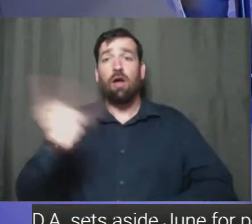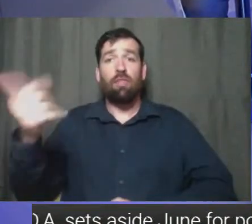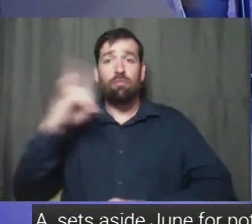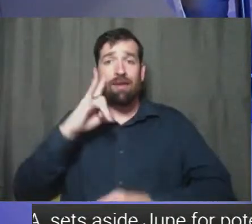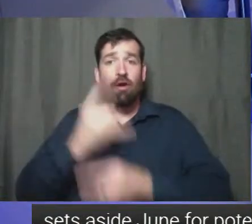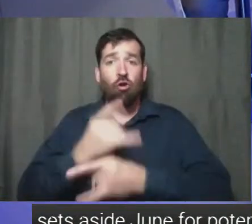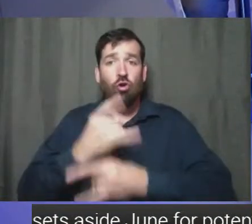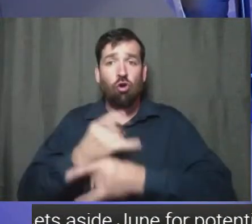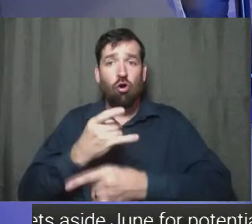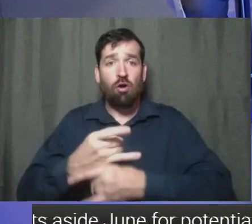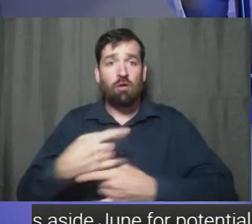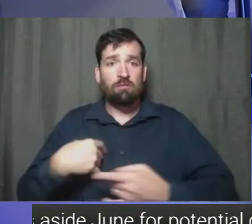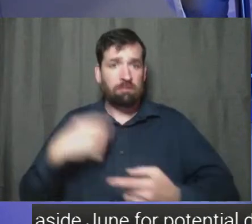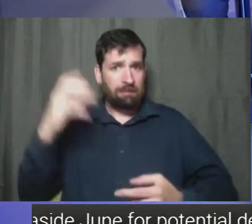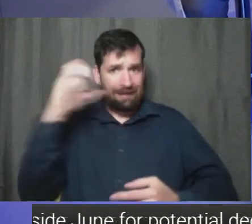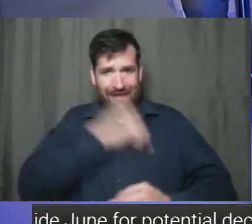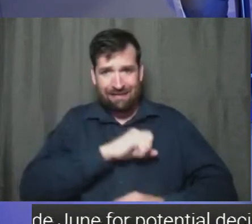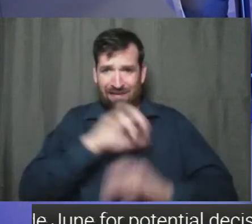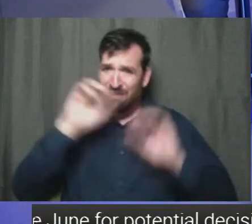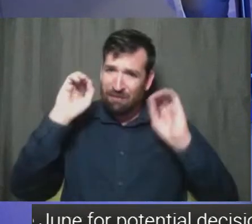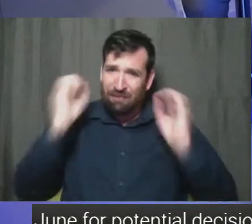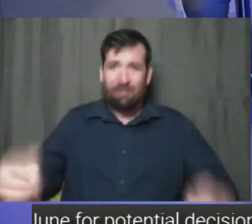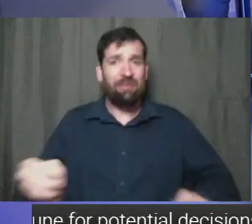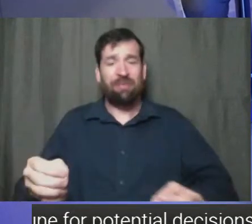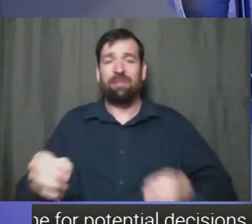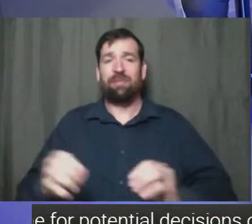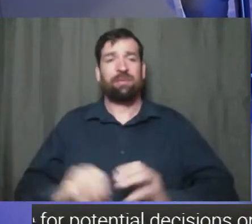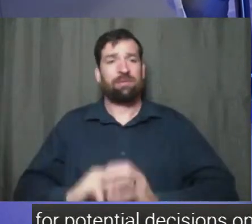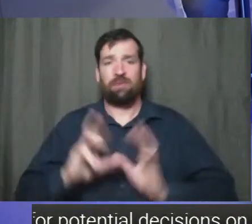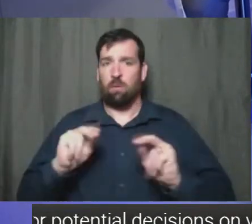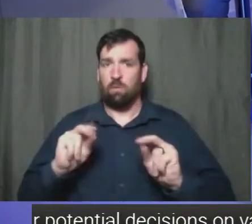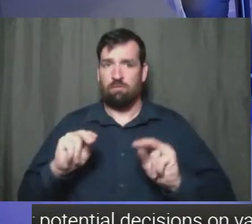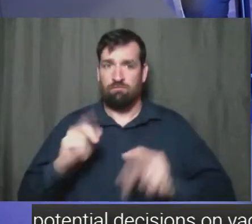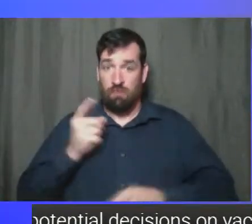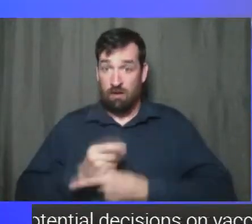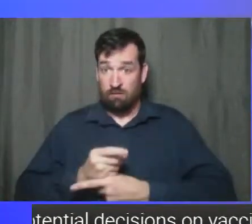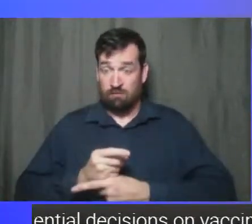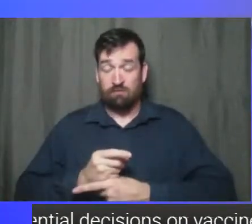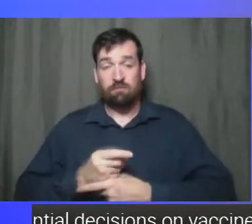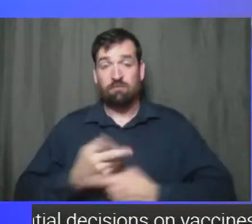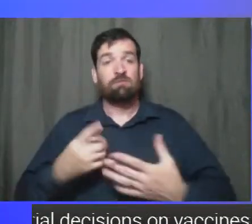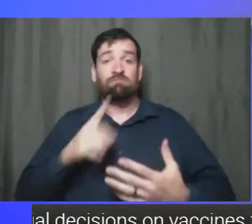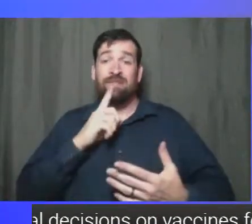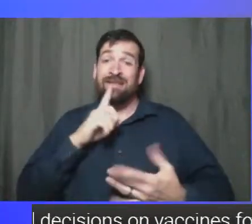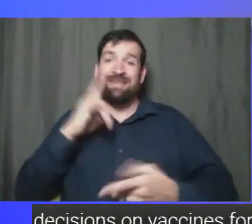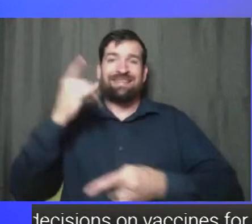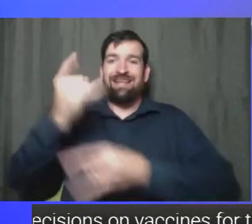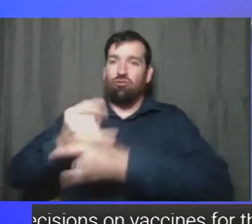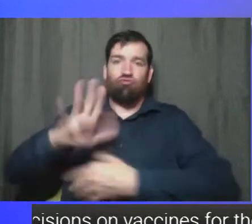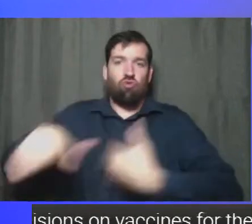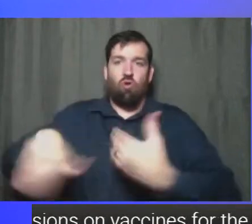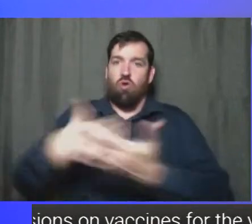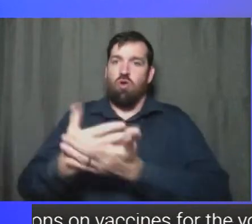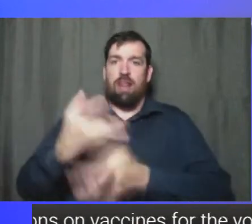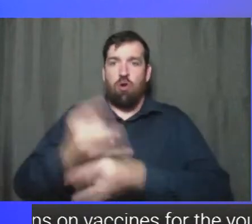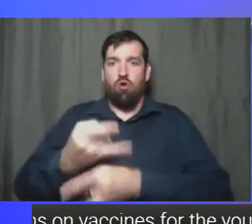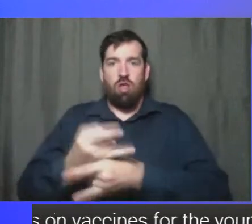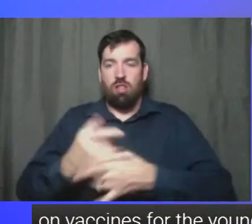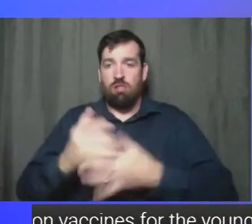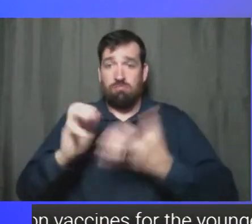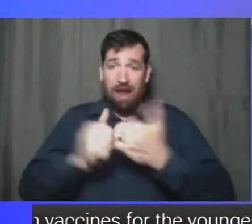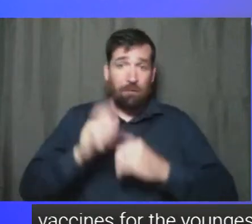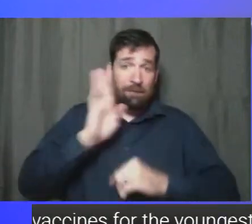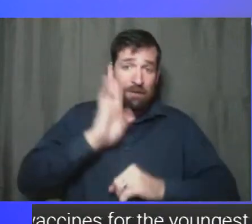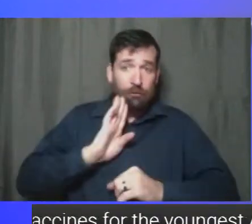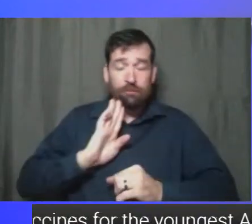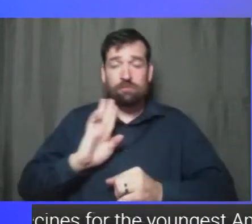you're going to say absolutely not, under no circumstances. Am I right? At the end of the day, it's alcohol. So no matter how your delivery method, whether it's beer, whether